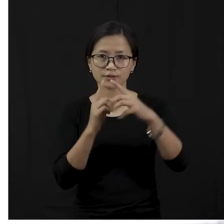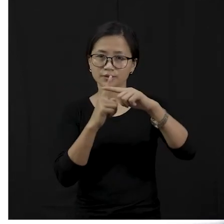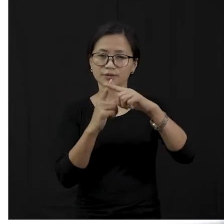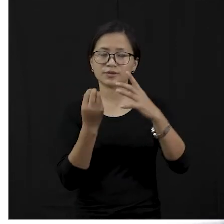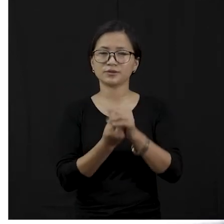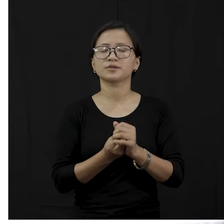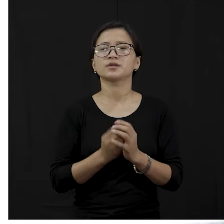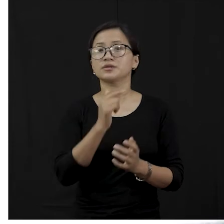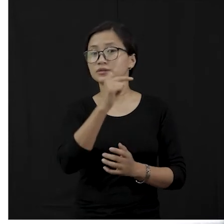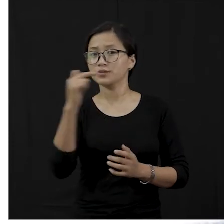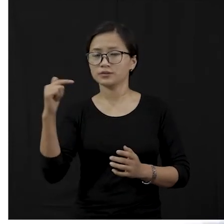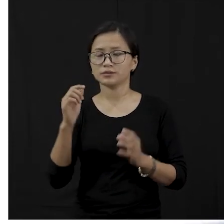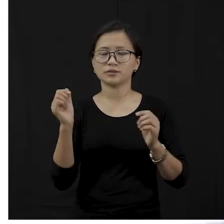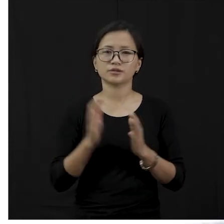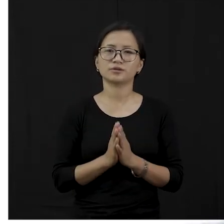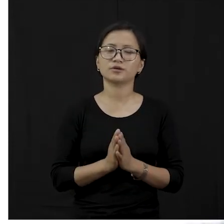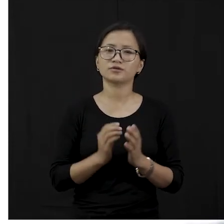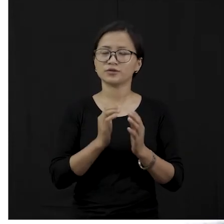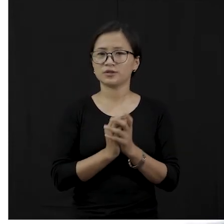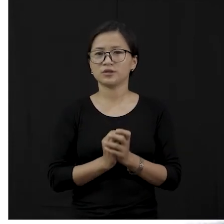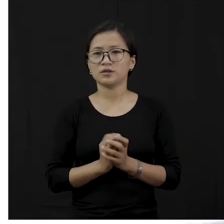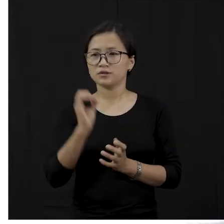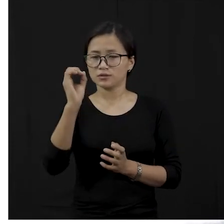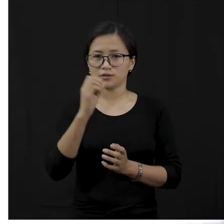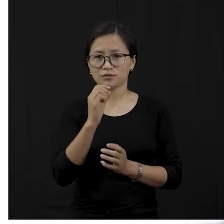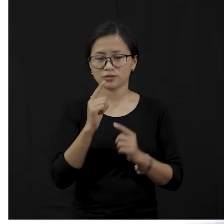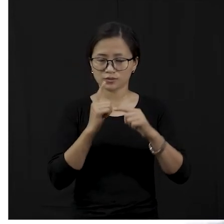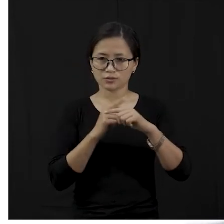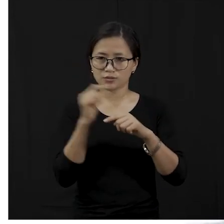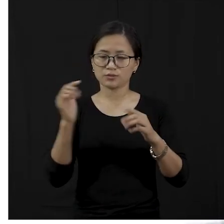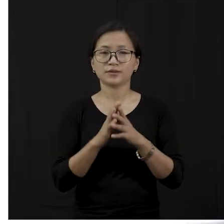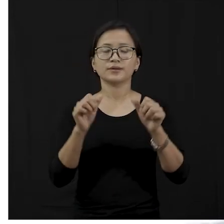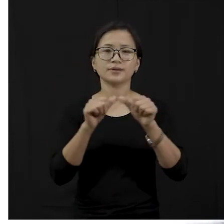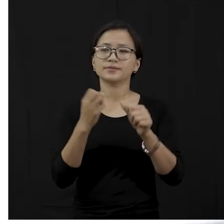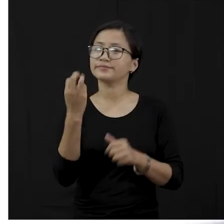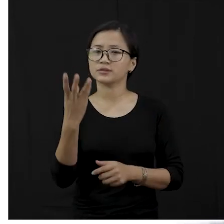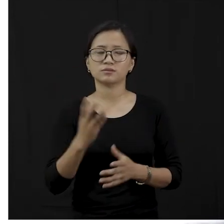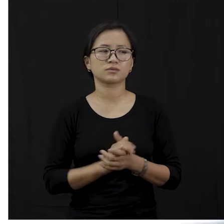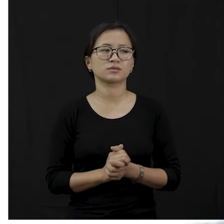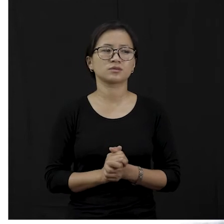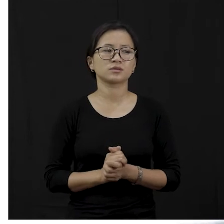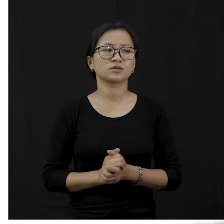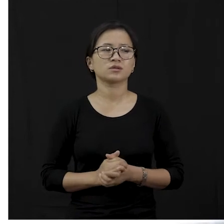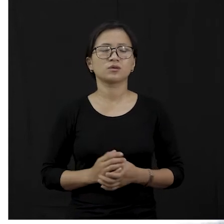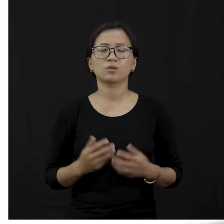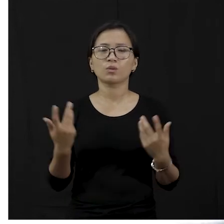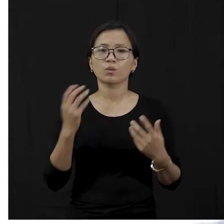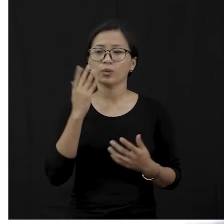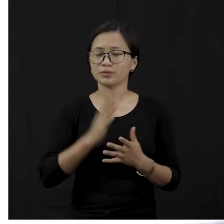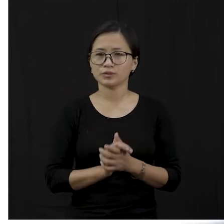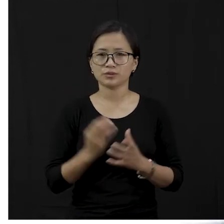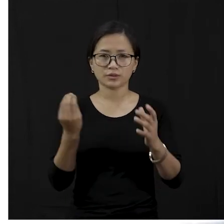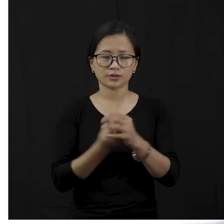0 to a number. Addition of 0 to a number. When we add 0 to